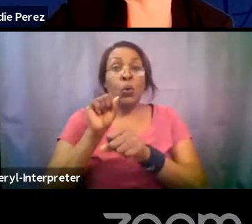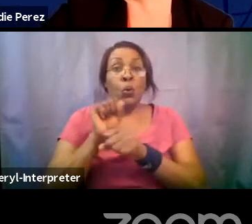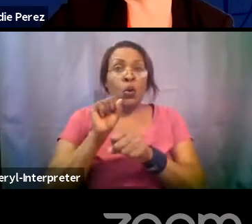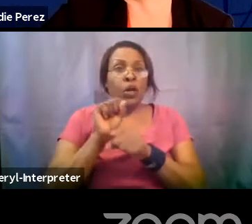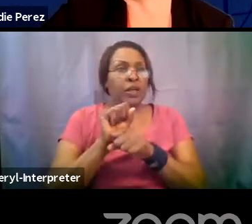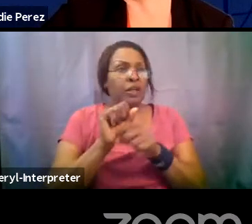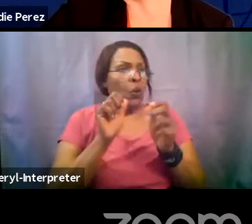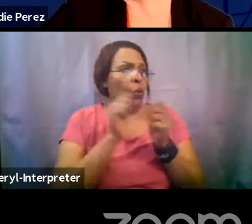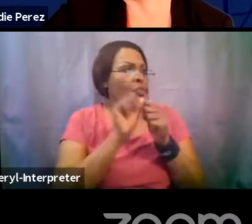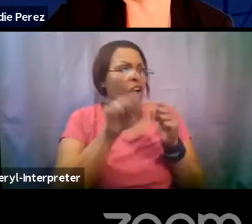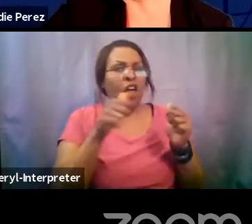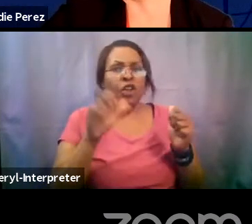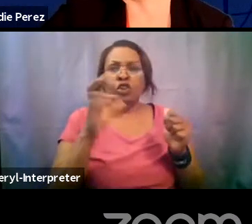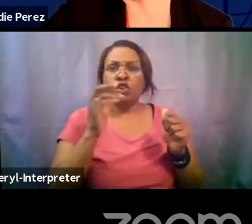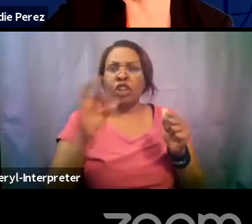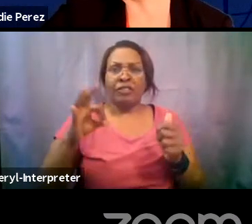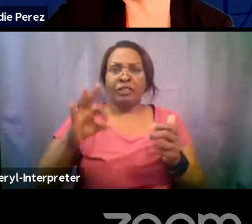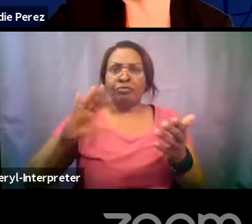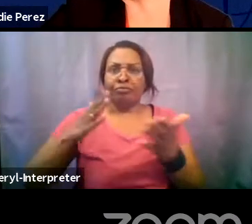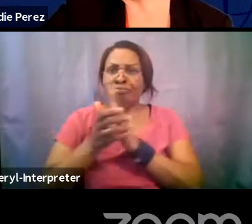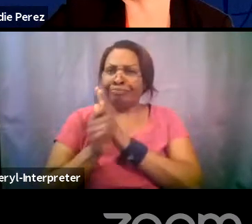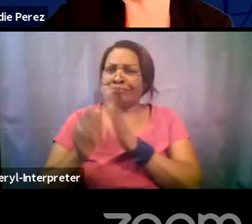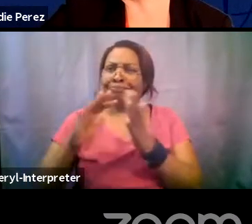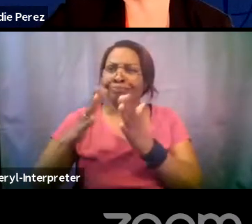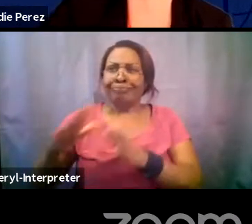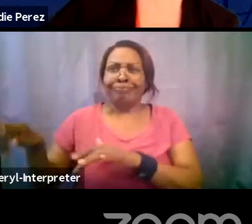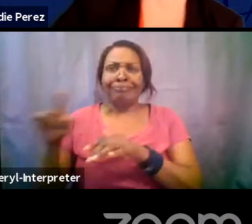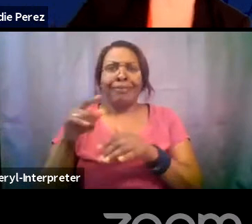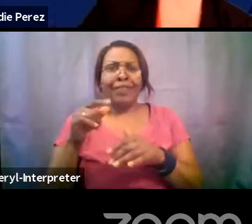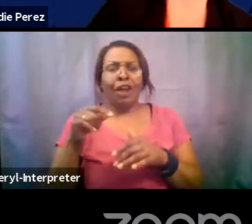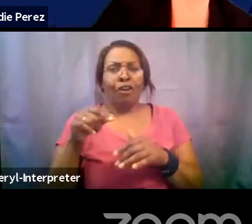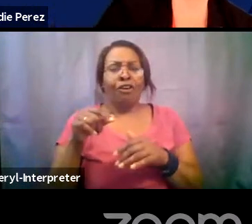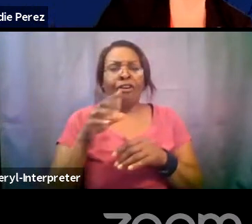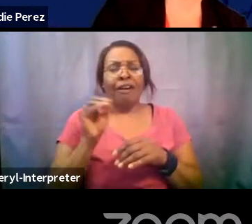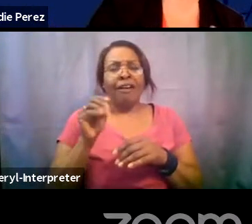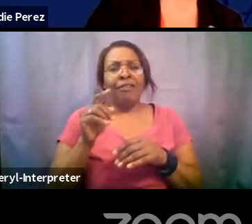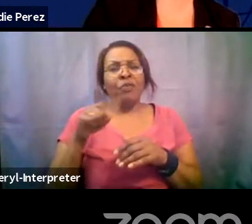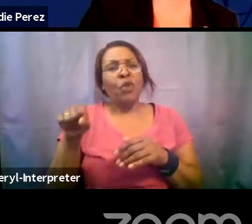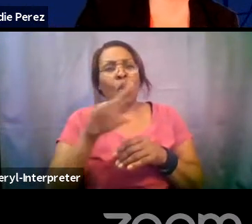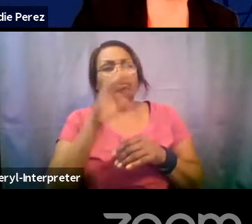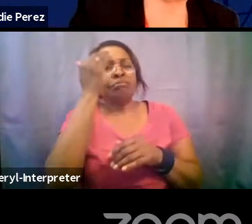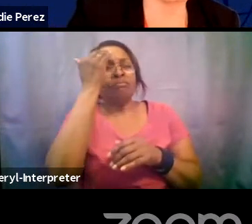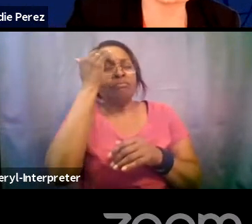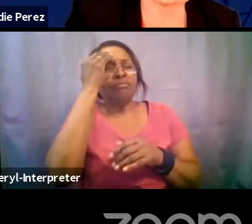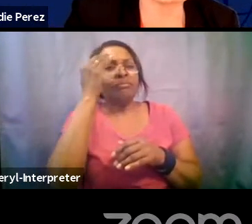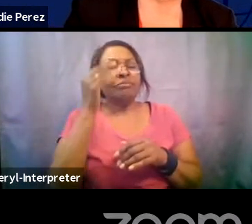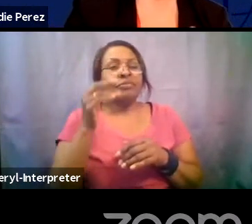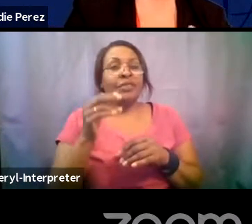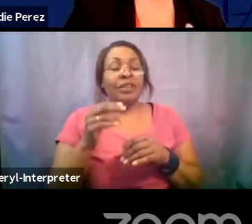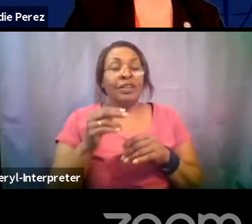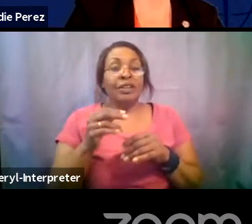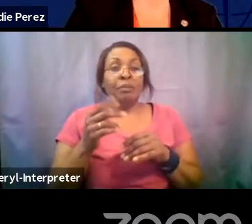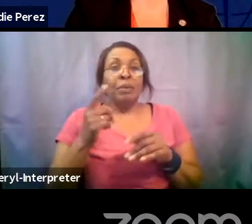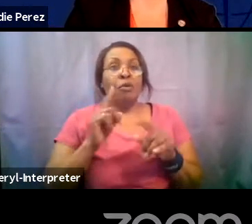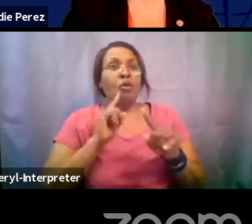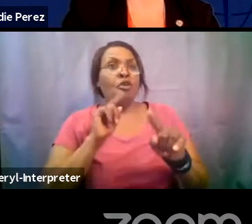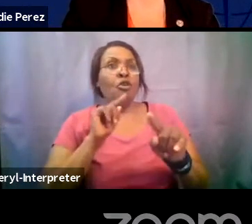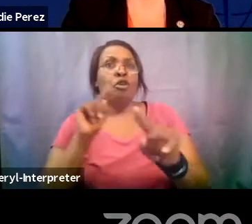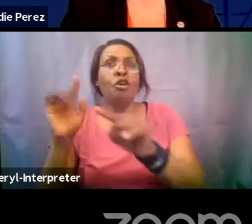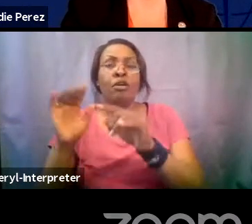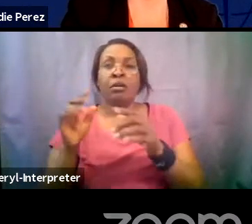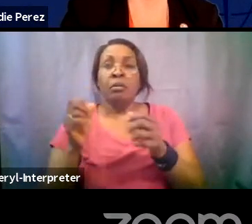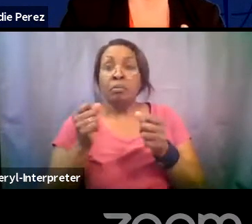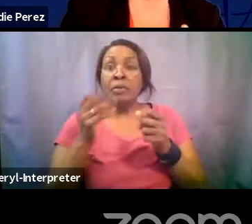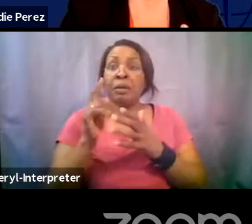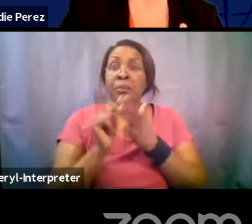the other chefs that were there. And for those of you who are familiar, in short orders is the same thing. There's a lot of